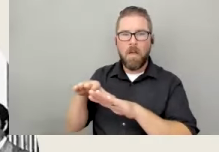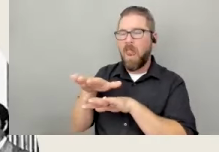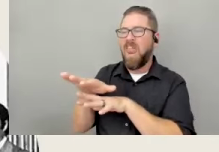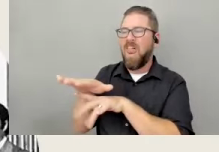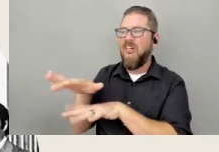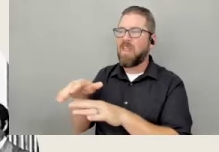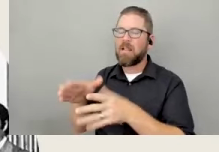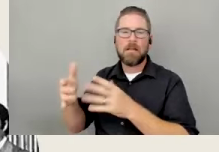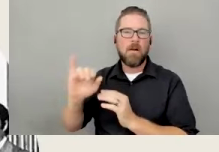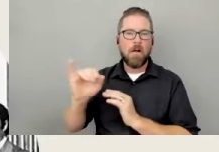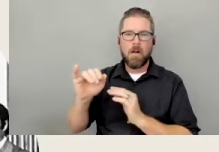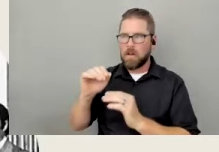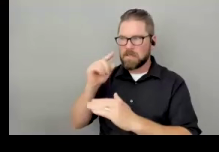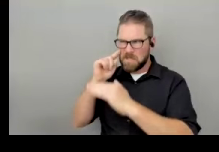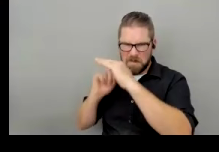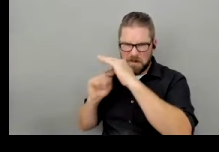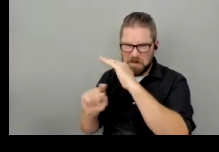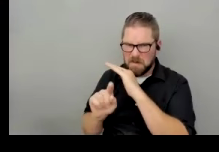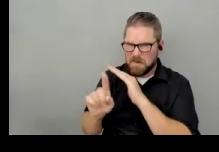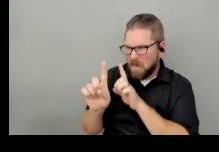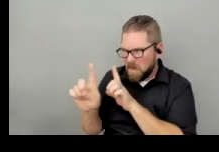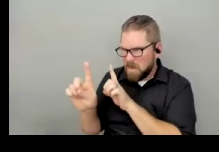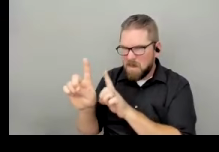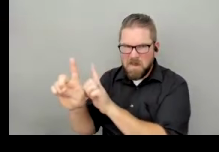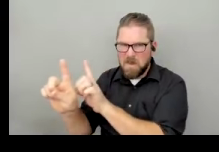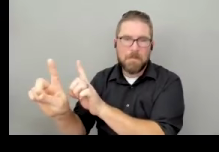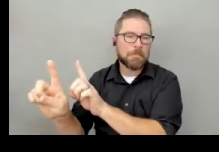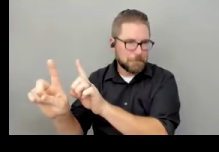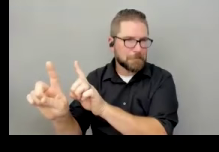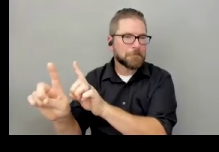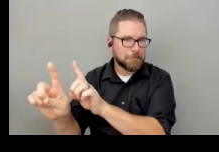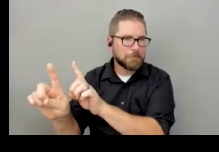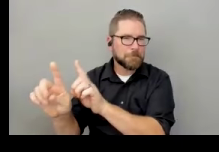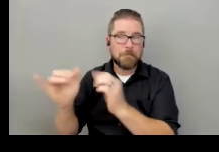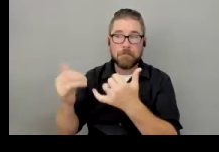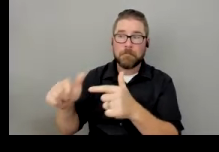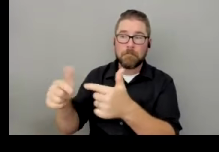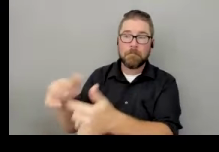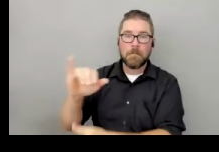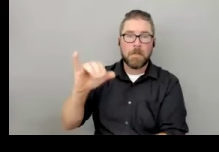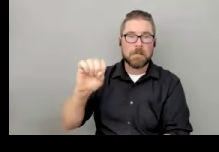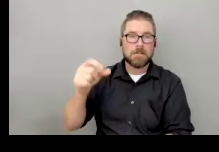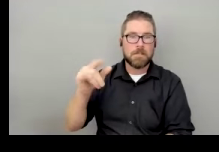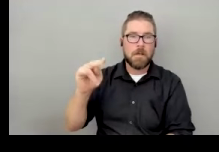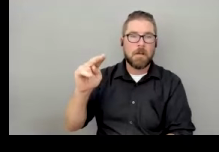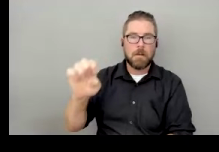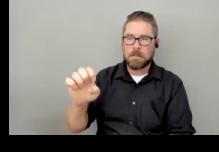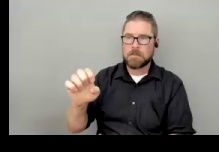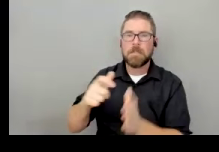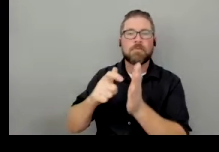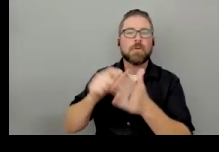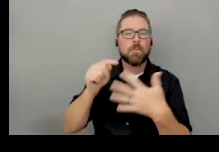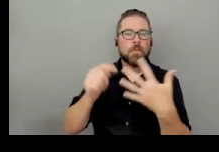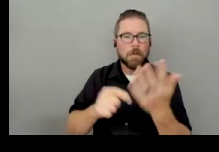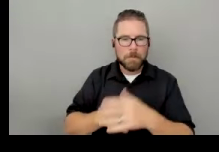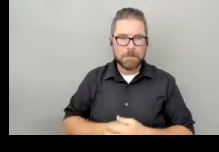stalking. And then I'm going to hand it over to Jocelyn to go over obligations. Thank you, Gladys.